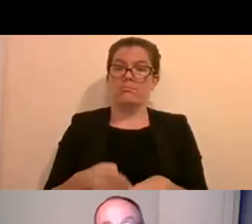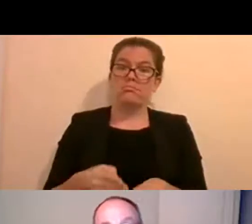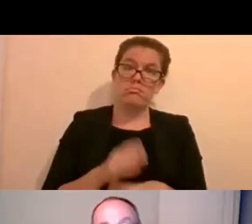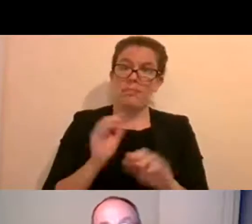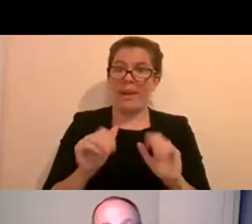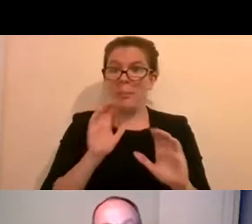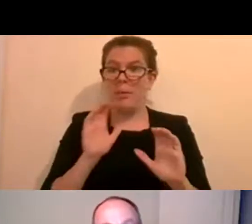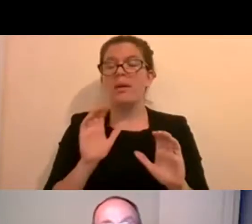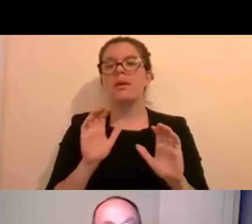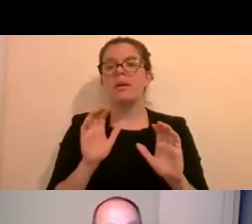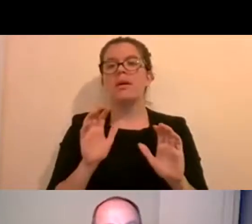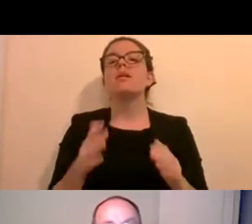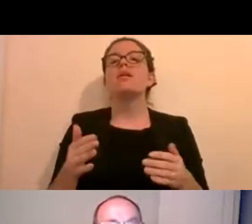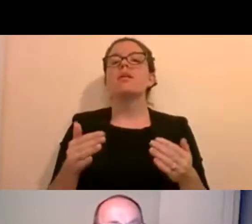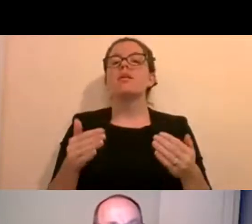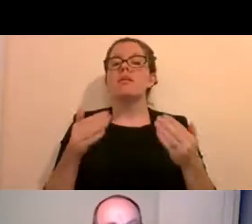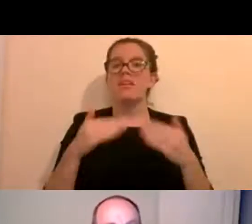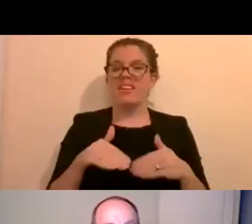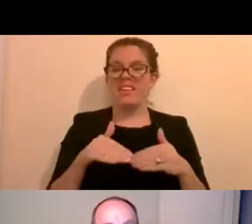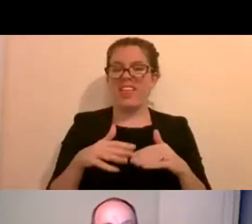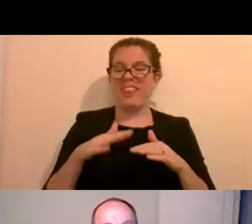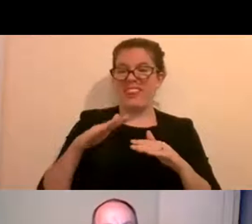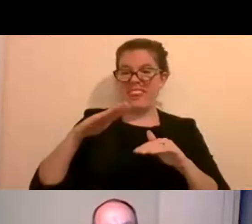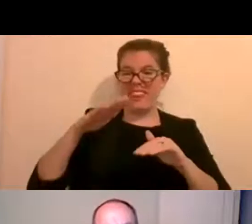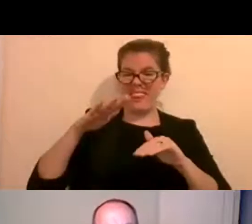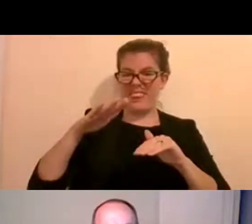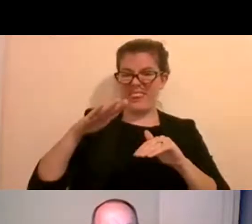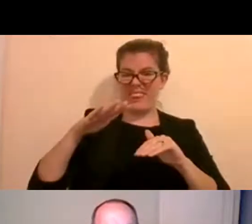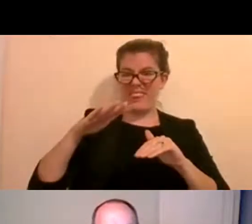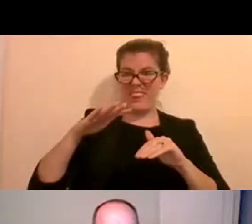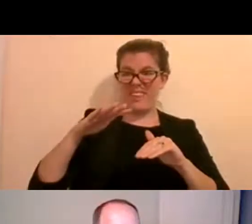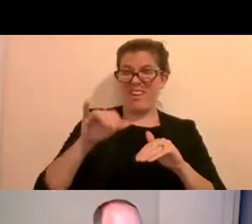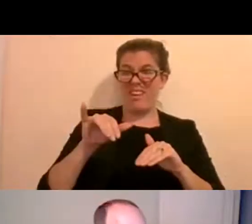deaf always following behind hearing people in terms of